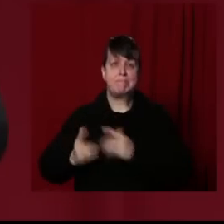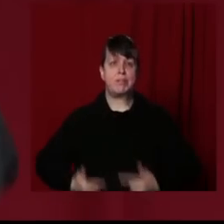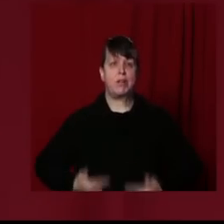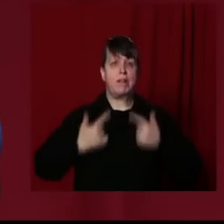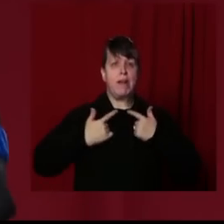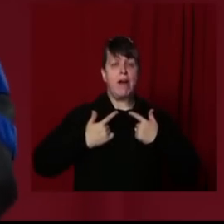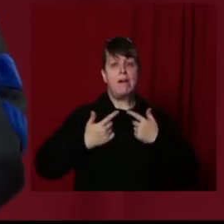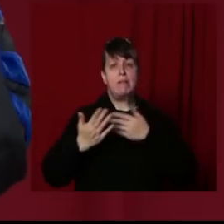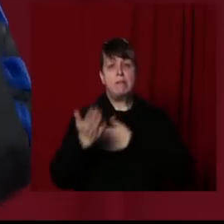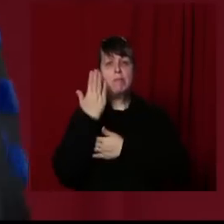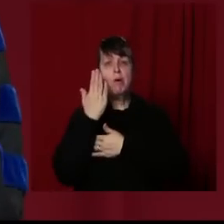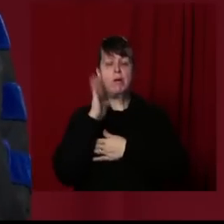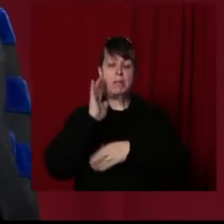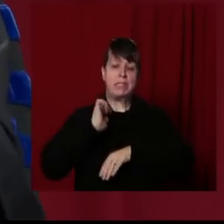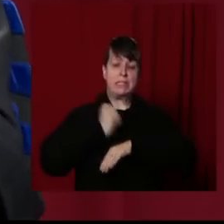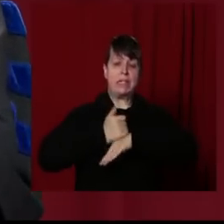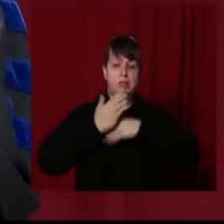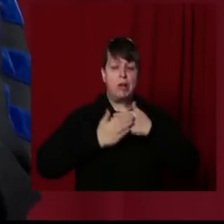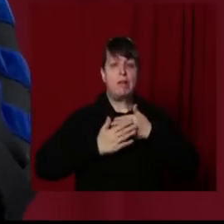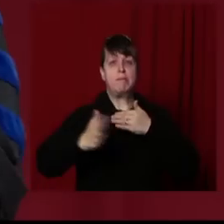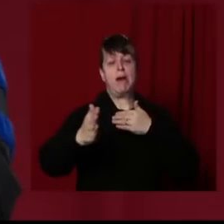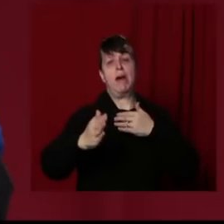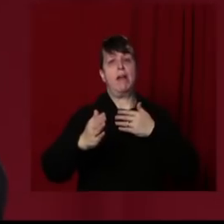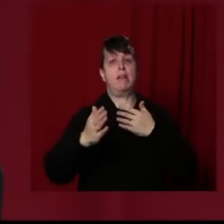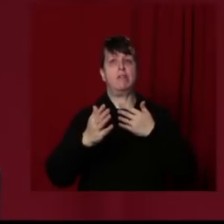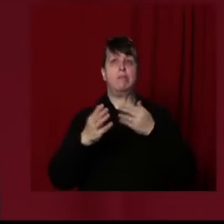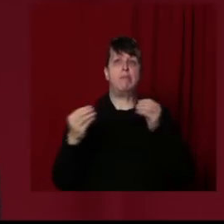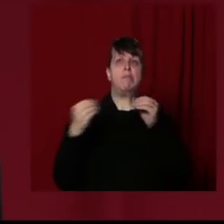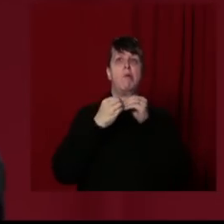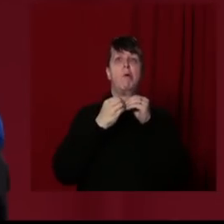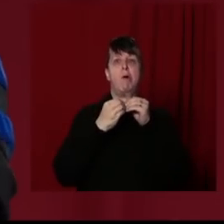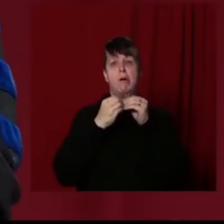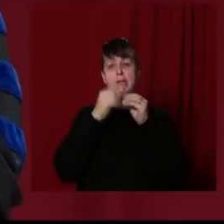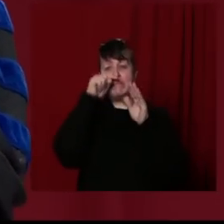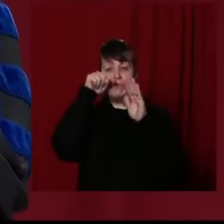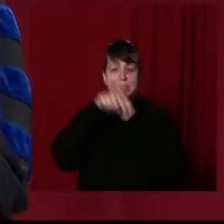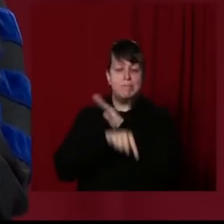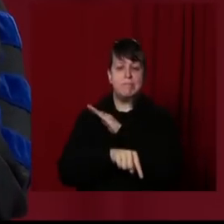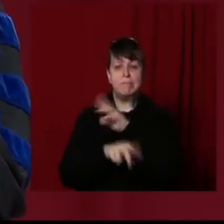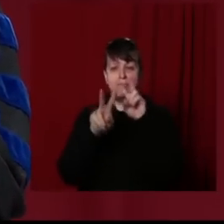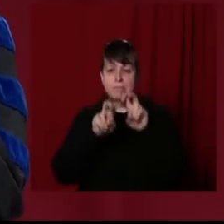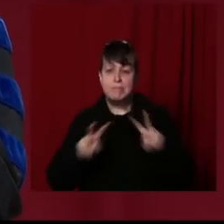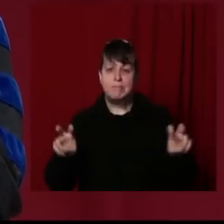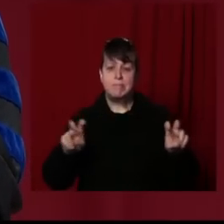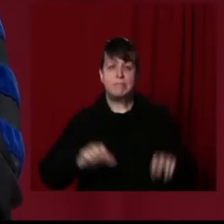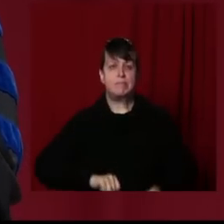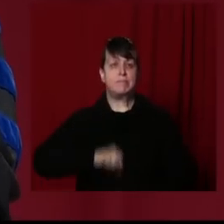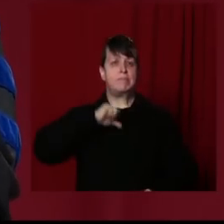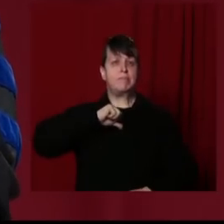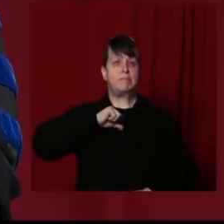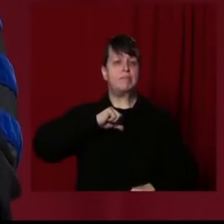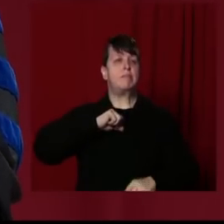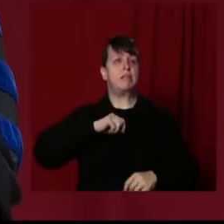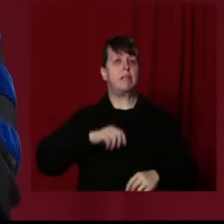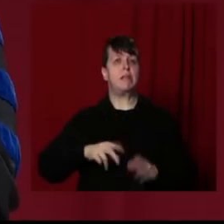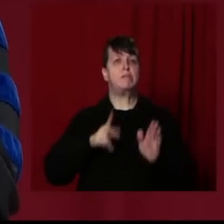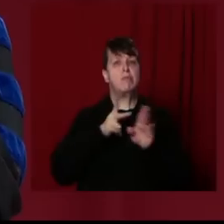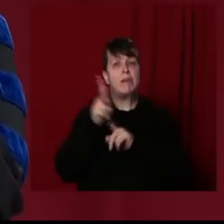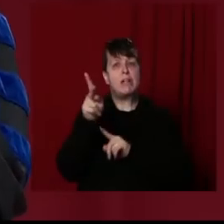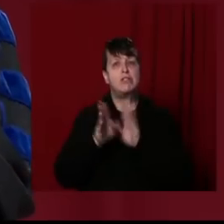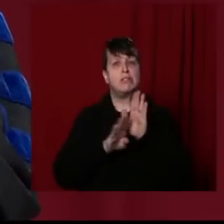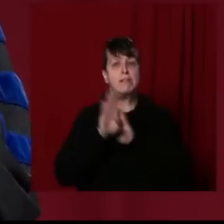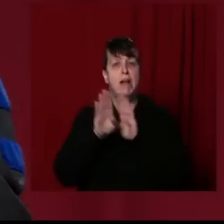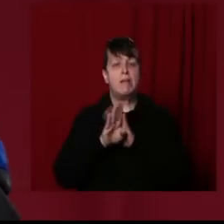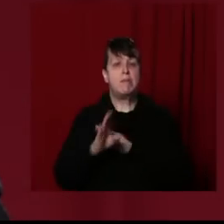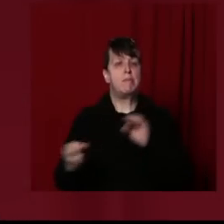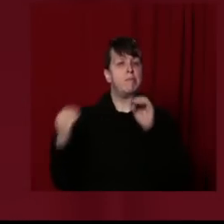will set you on the path to further self-discovery and personal and professional development. It will afford